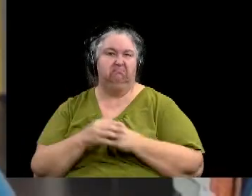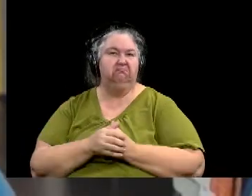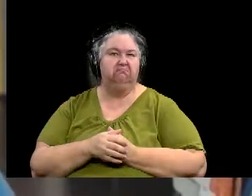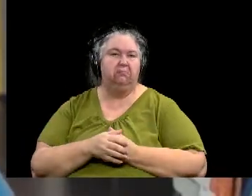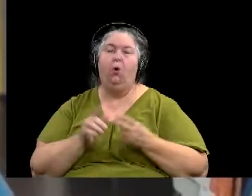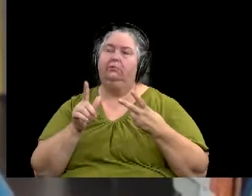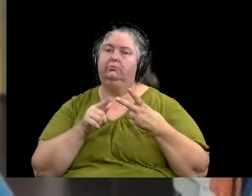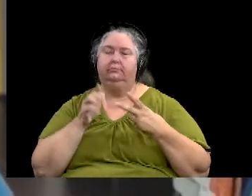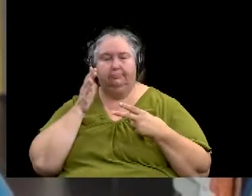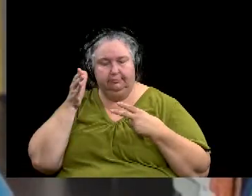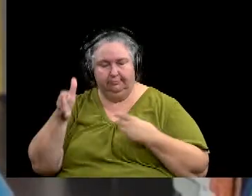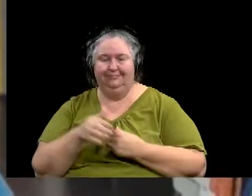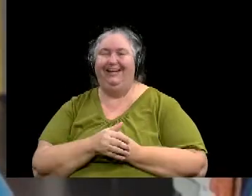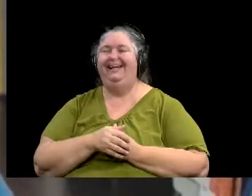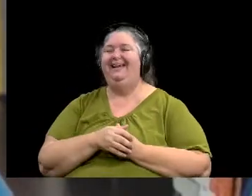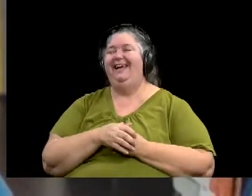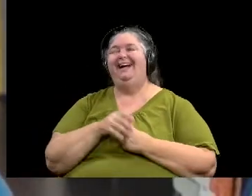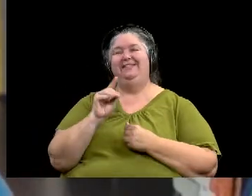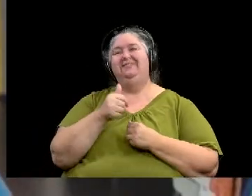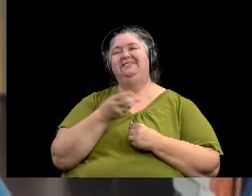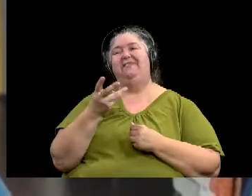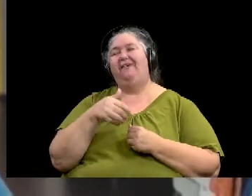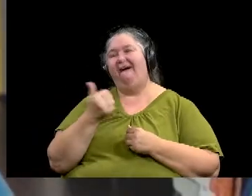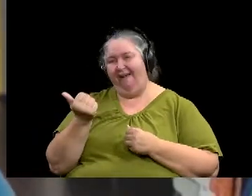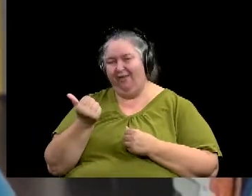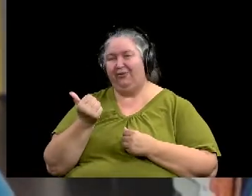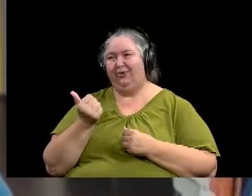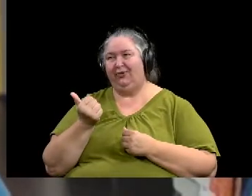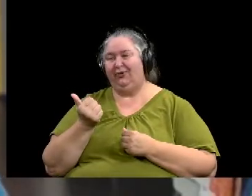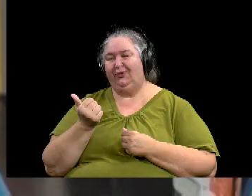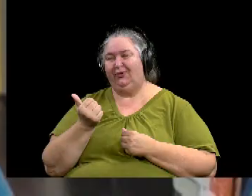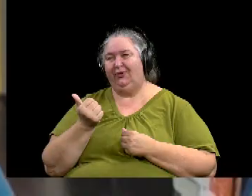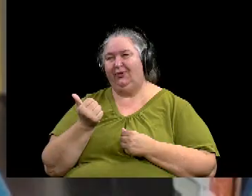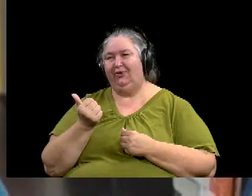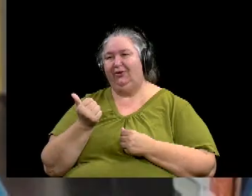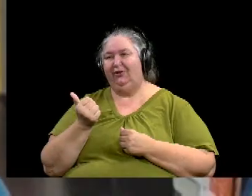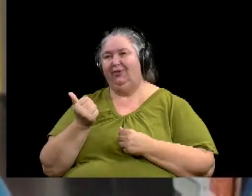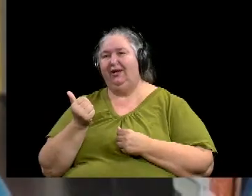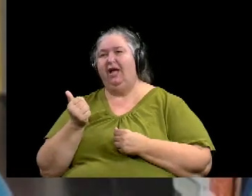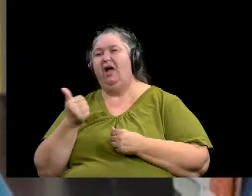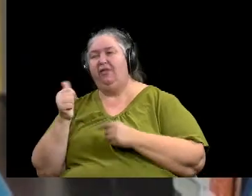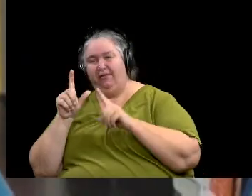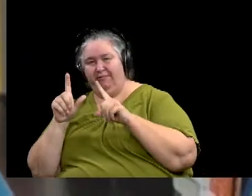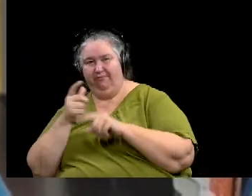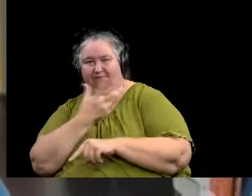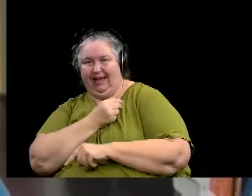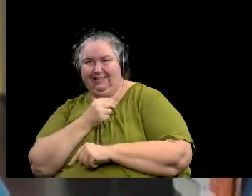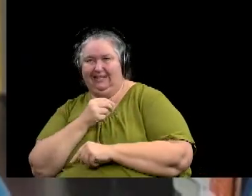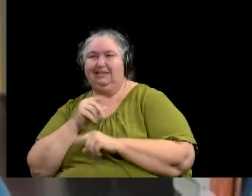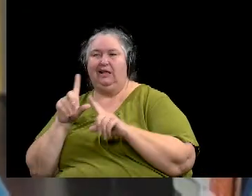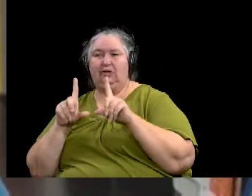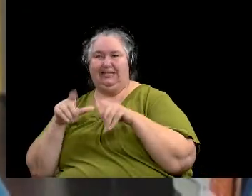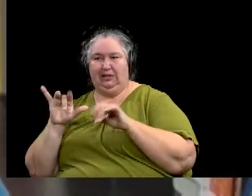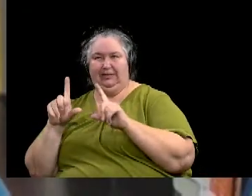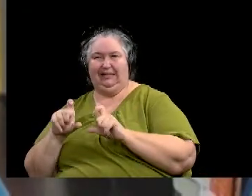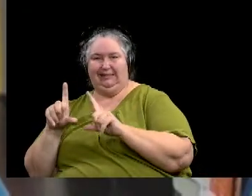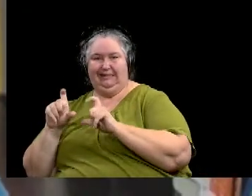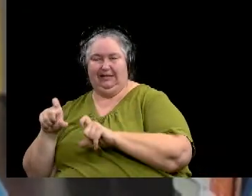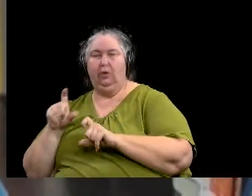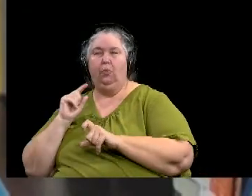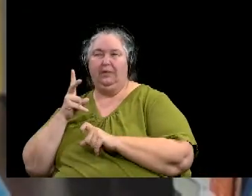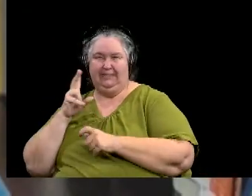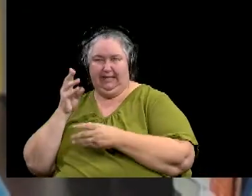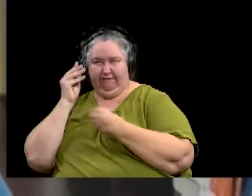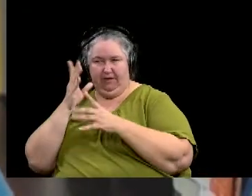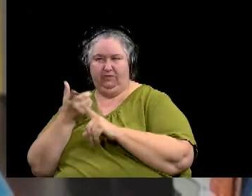vaccine candidates that are still in phase 3 trials, and we will likely see data from those trials released in the next few weeks to months.